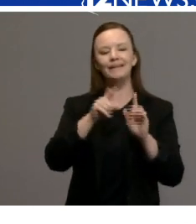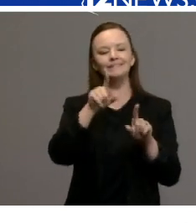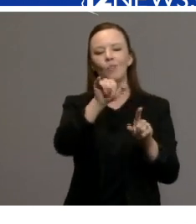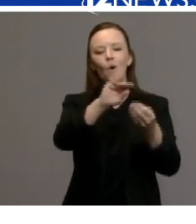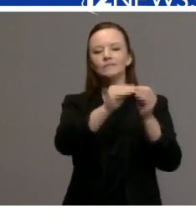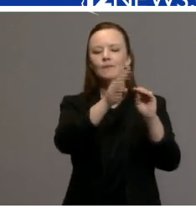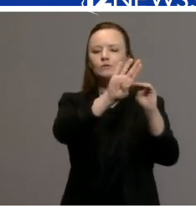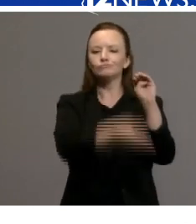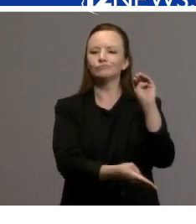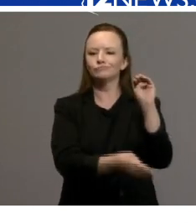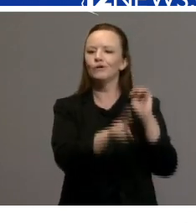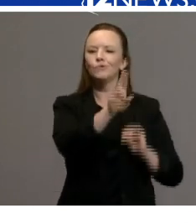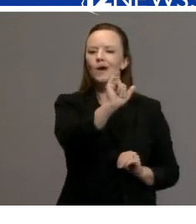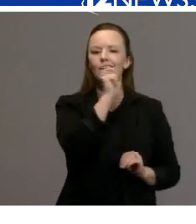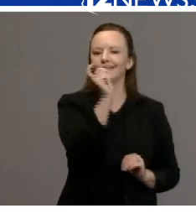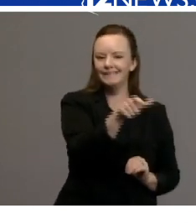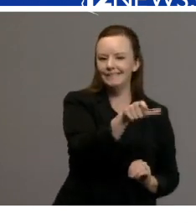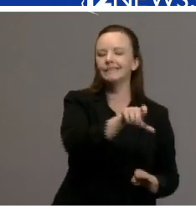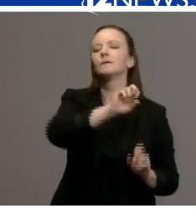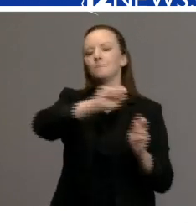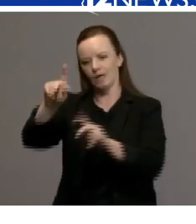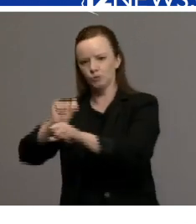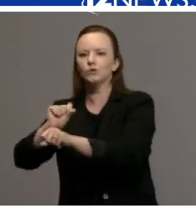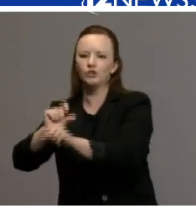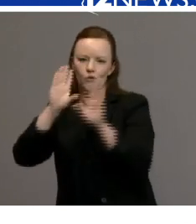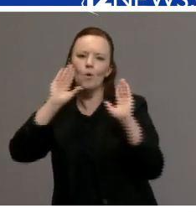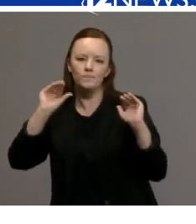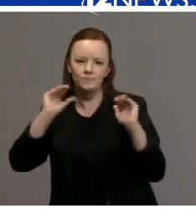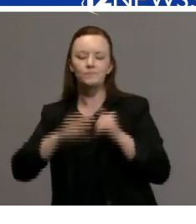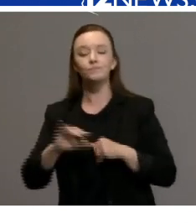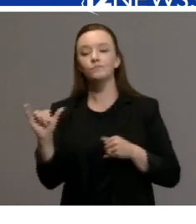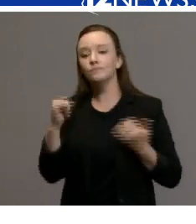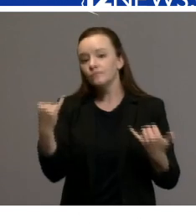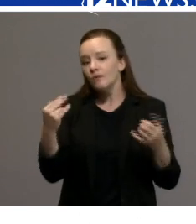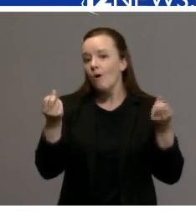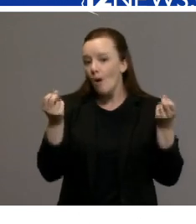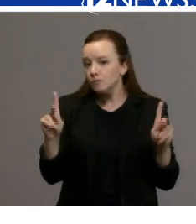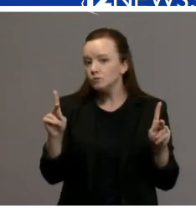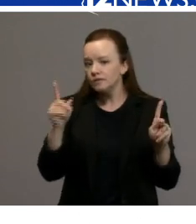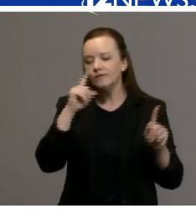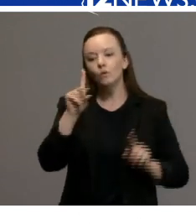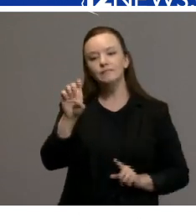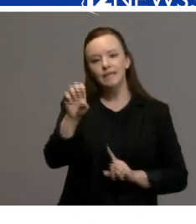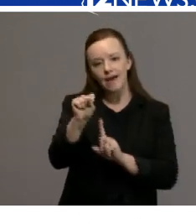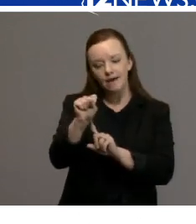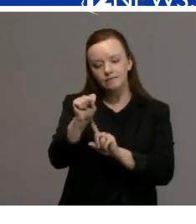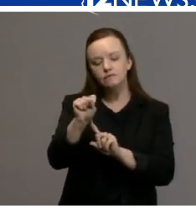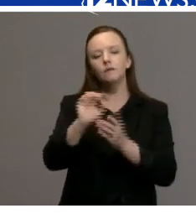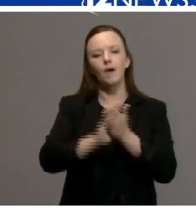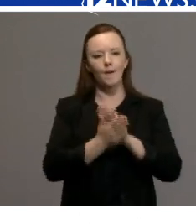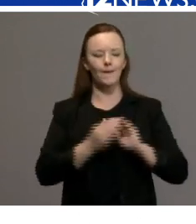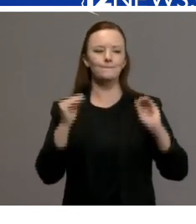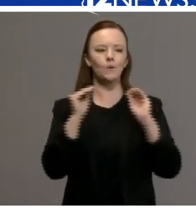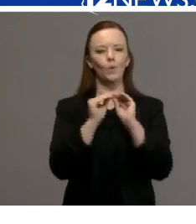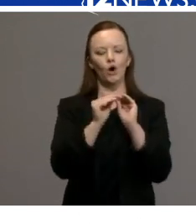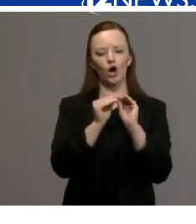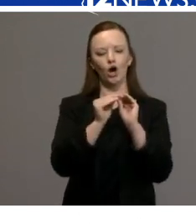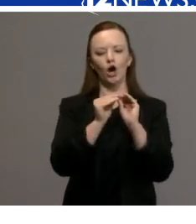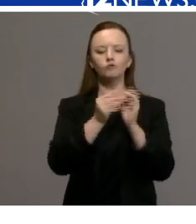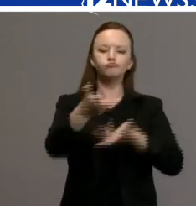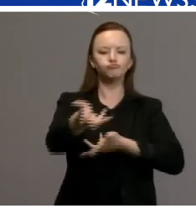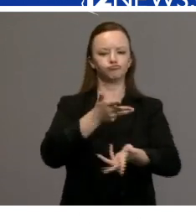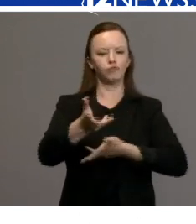as an opportunity to make DES more user-friendly, to take